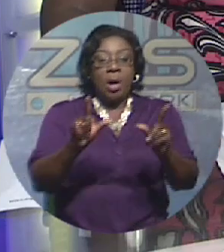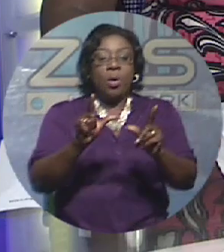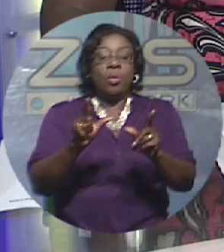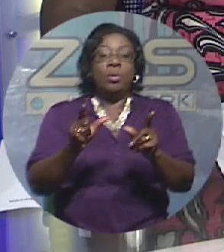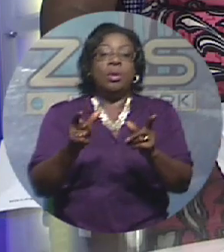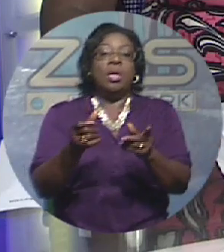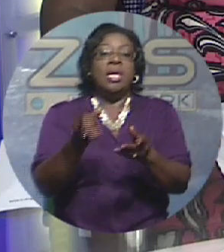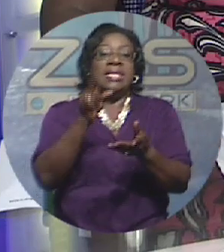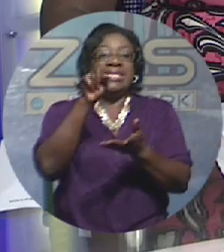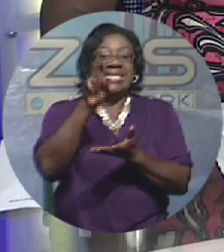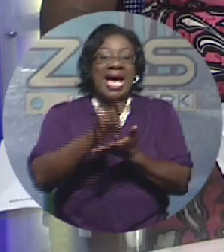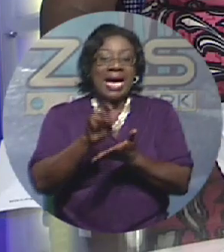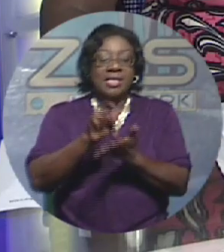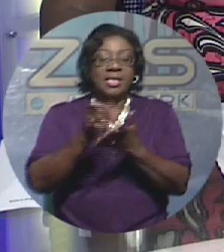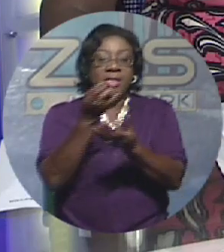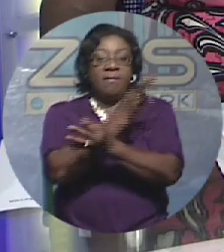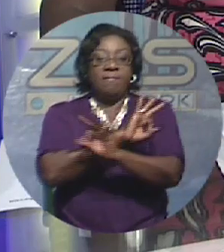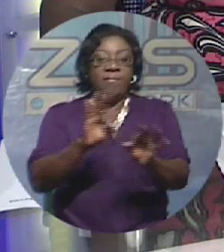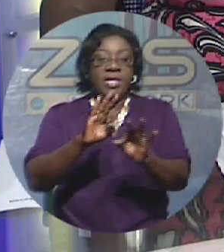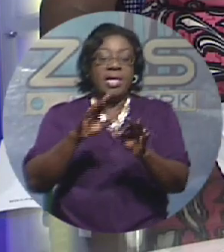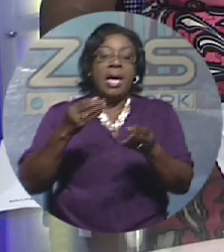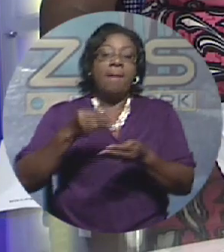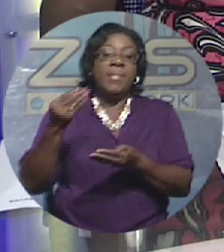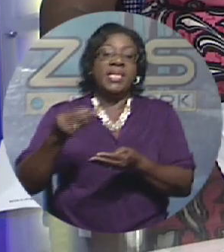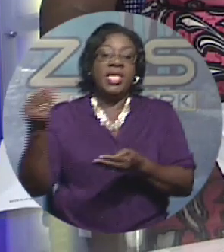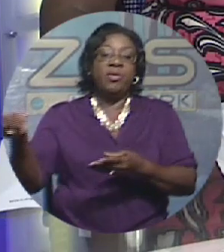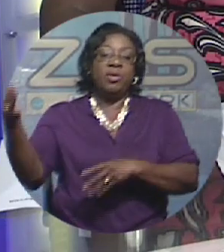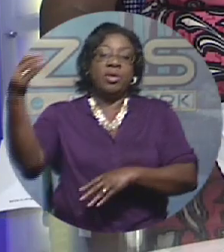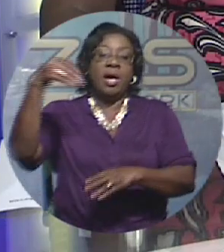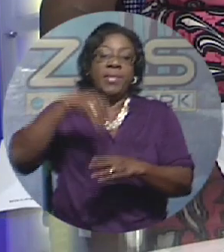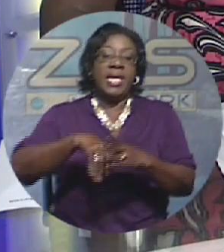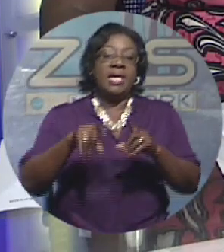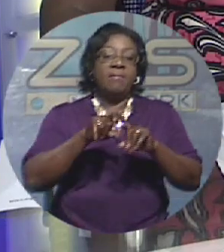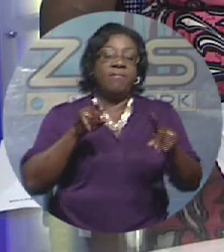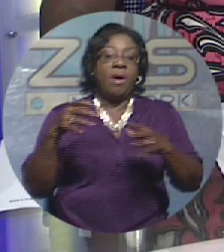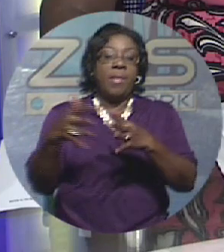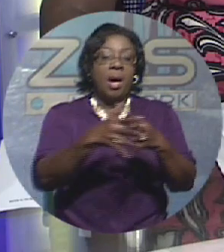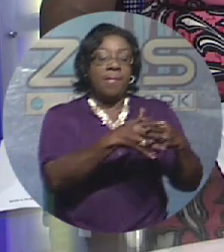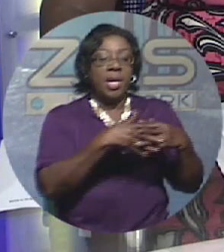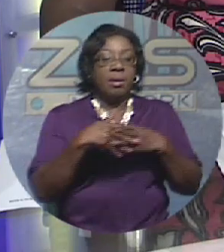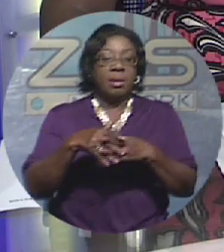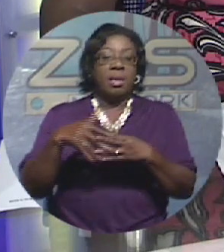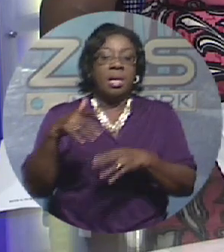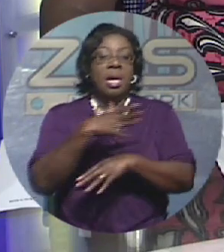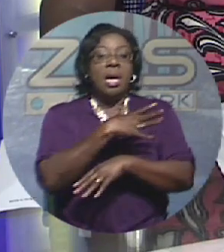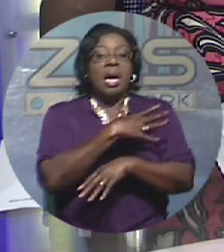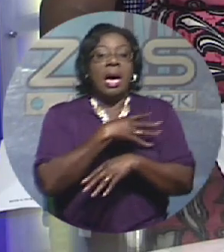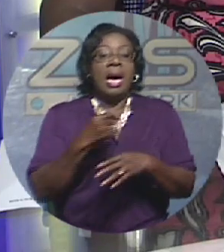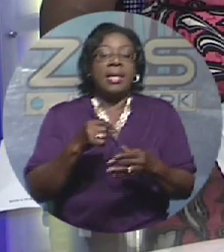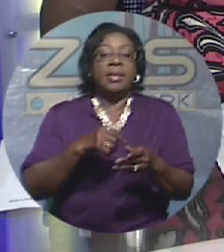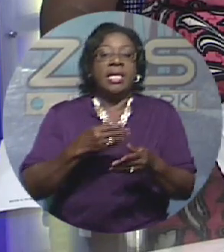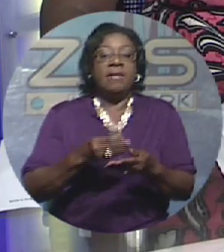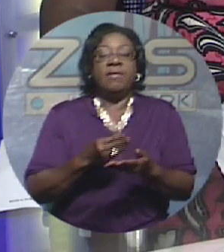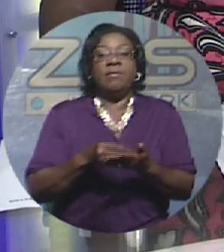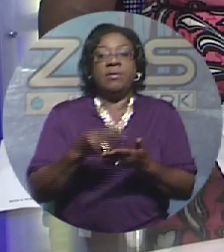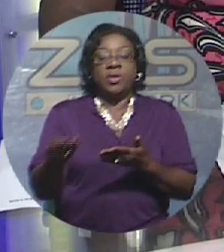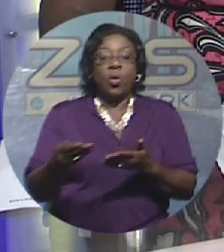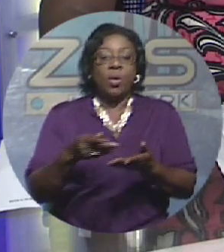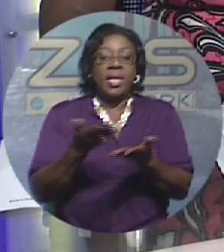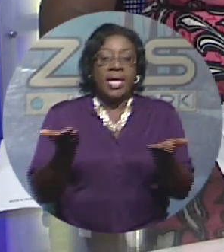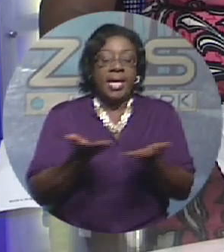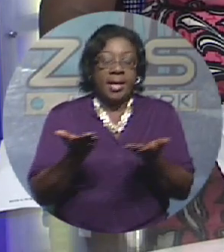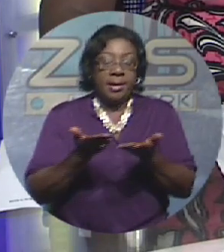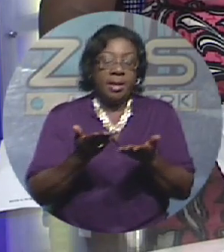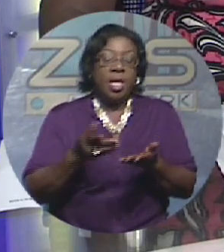purchased items VAT-free. It's a crucial link for the recovery and rebuilding processes. Over the weekend, while visiting one of the hardest hit communities,